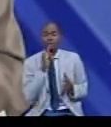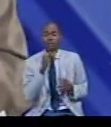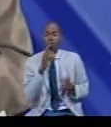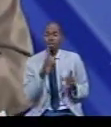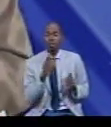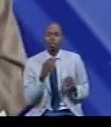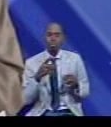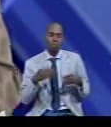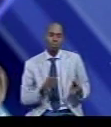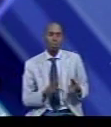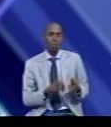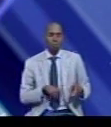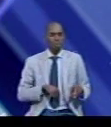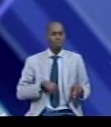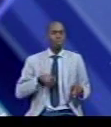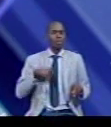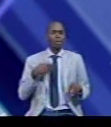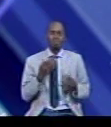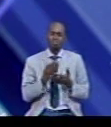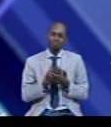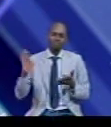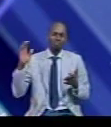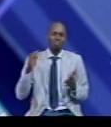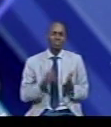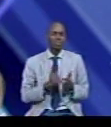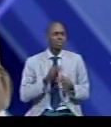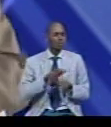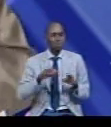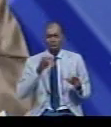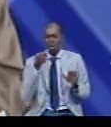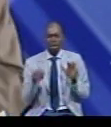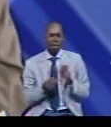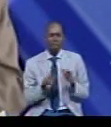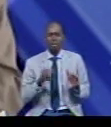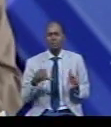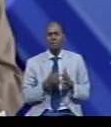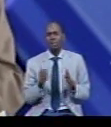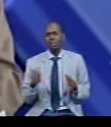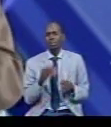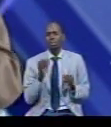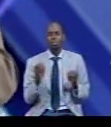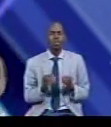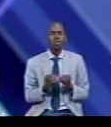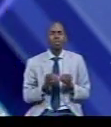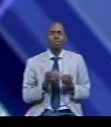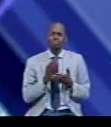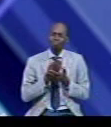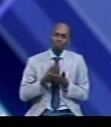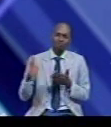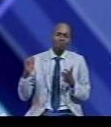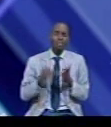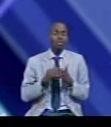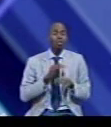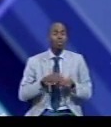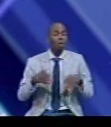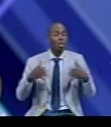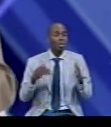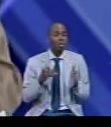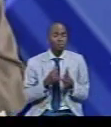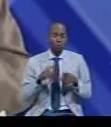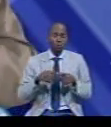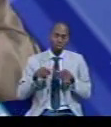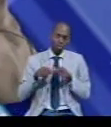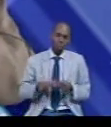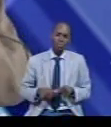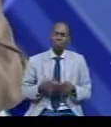Pride. Reveal it. Don't hide it anymore. Rebuke it. Don't allow it to remain. Resist